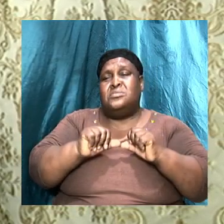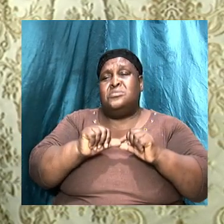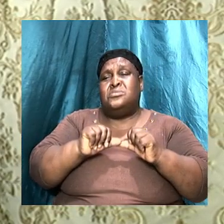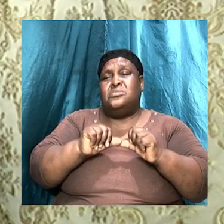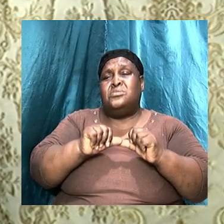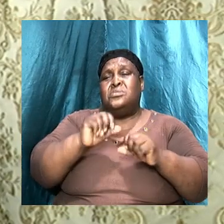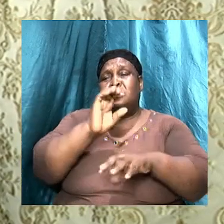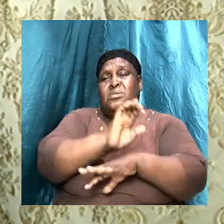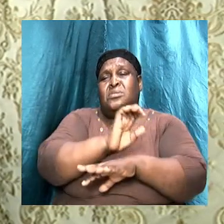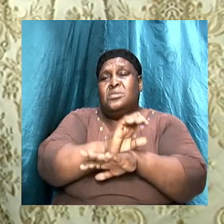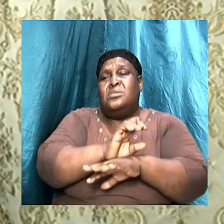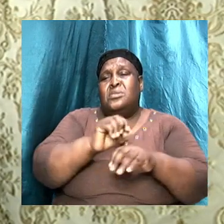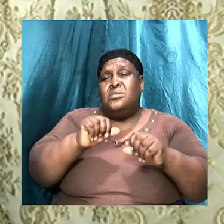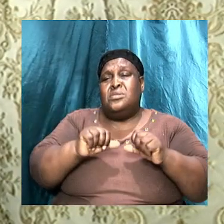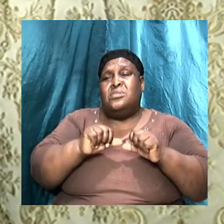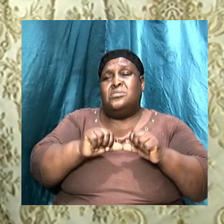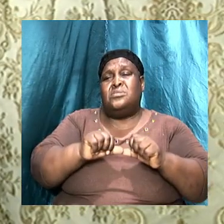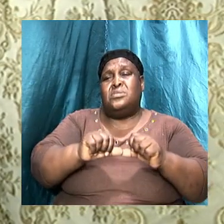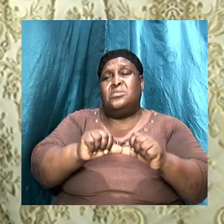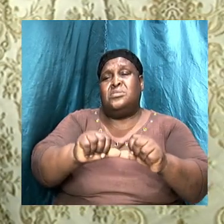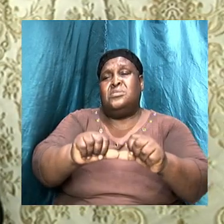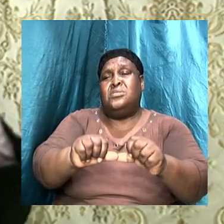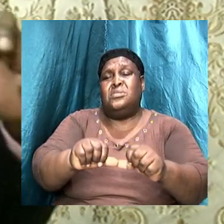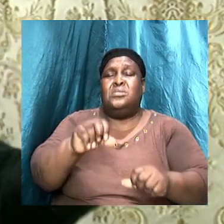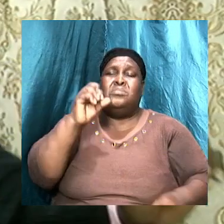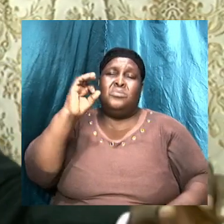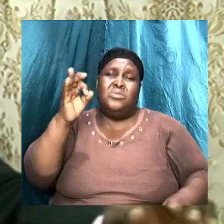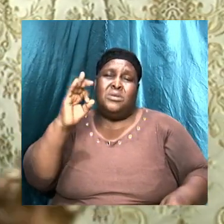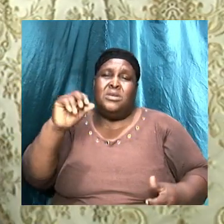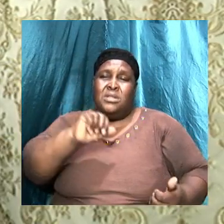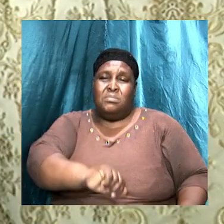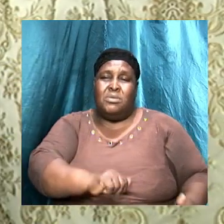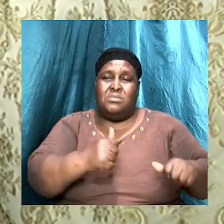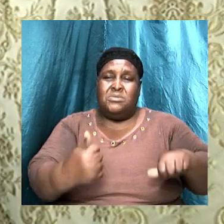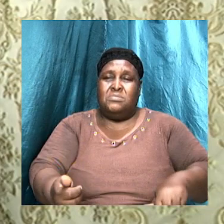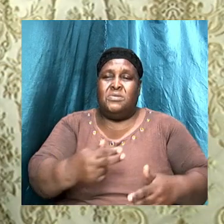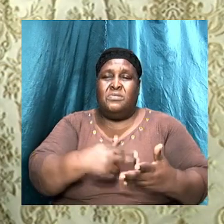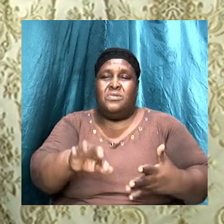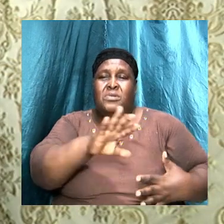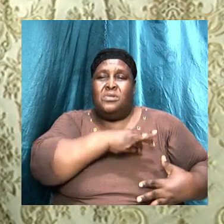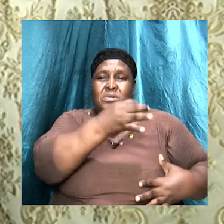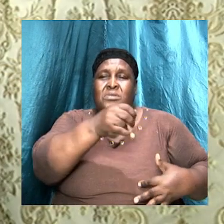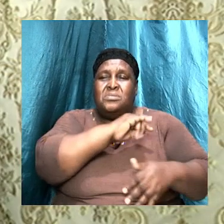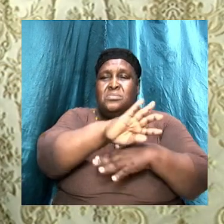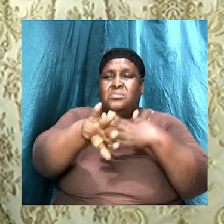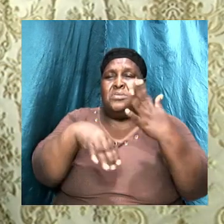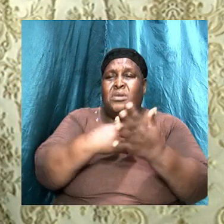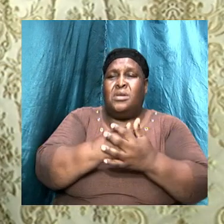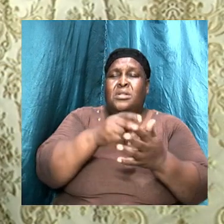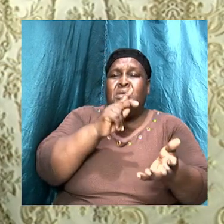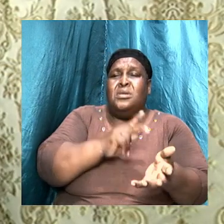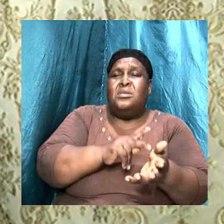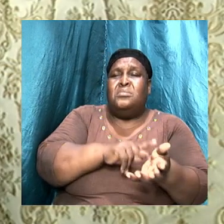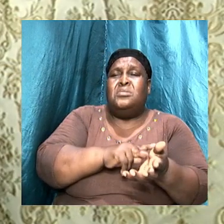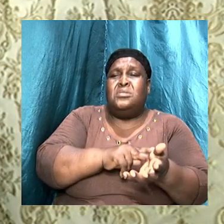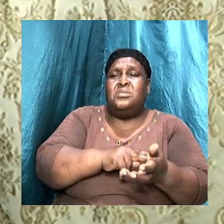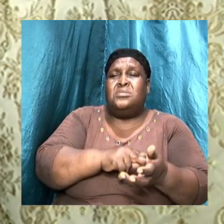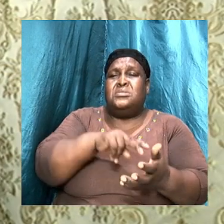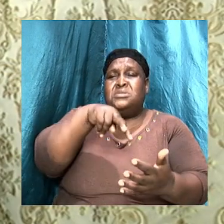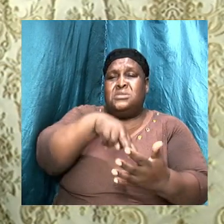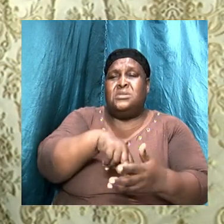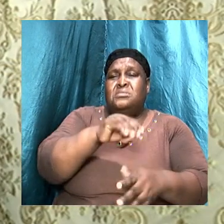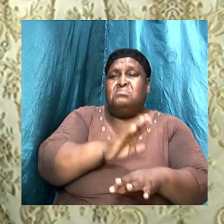to proclaim the baptism of the Holy Spirit to all Peter got up on the day of